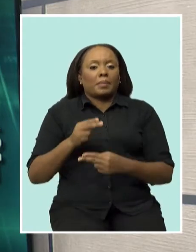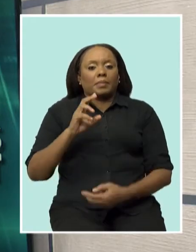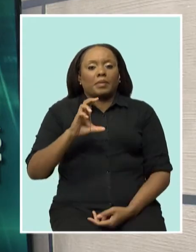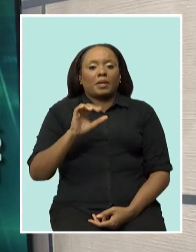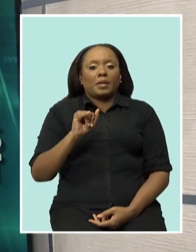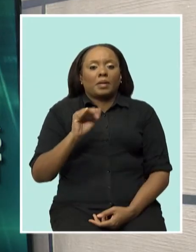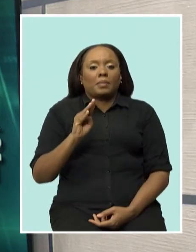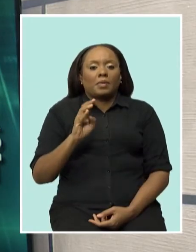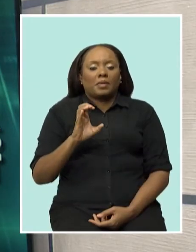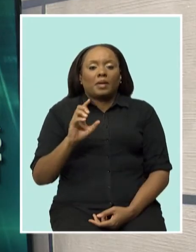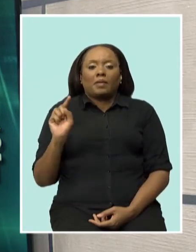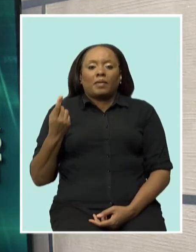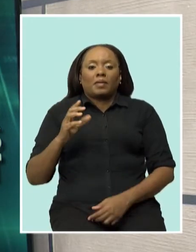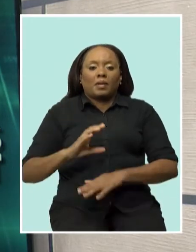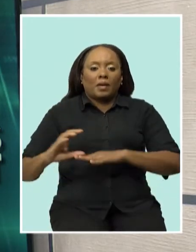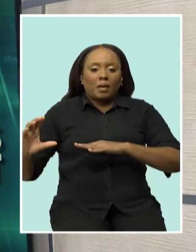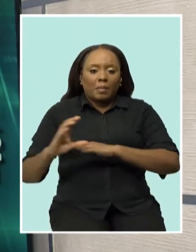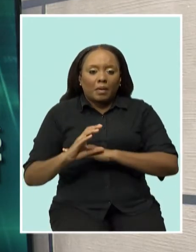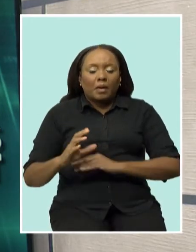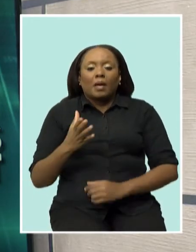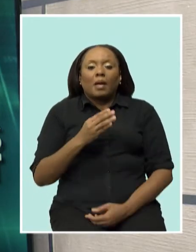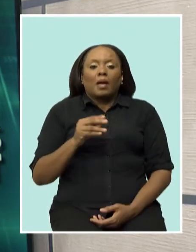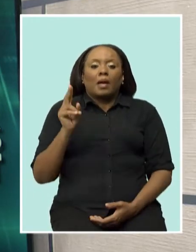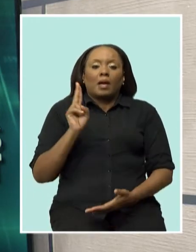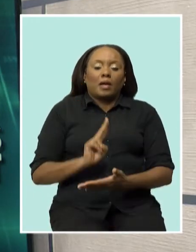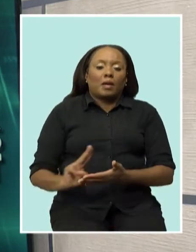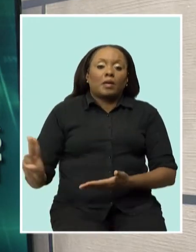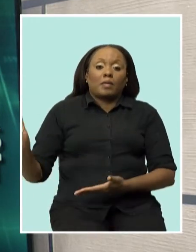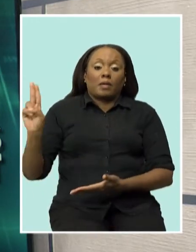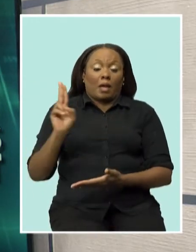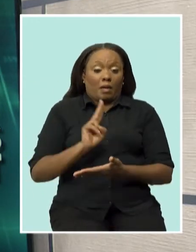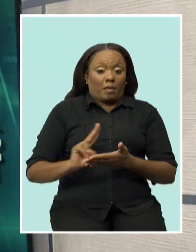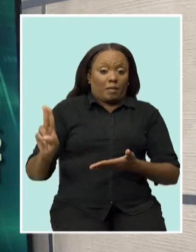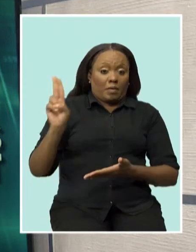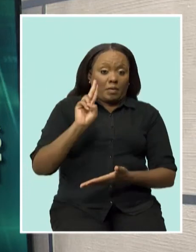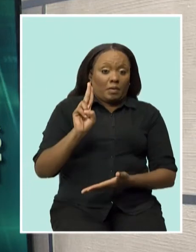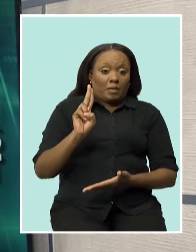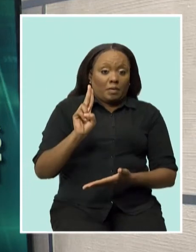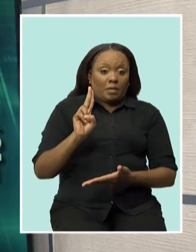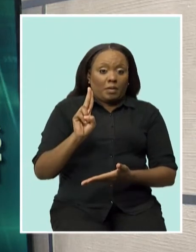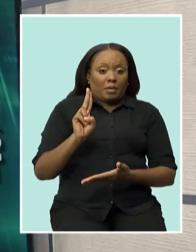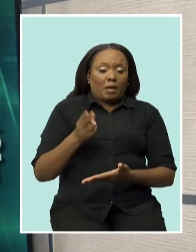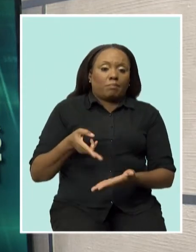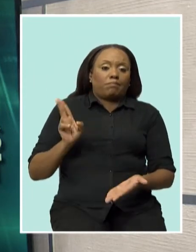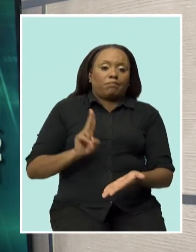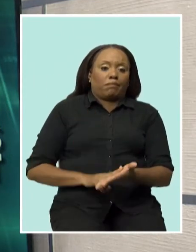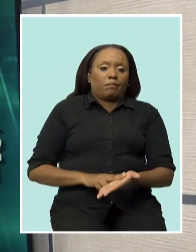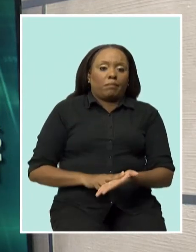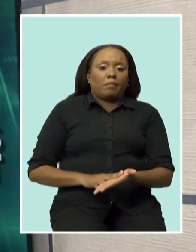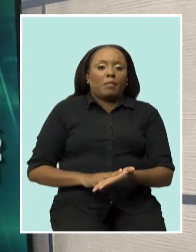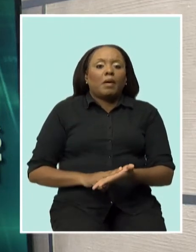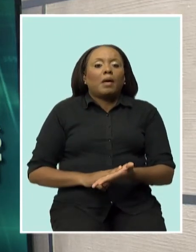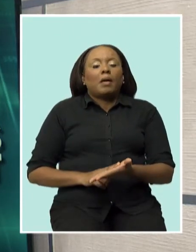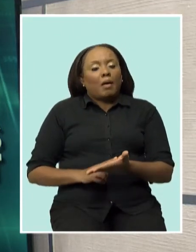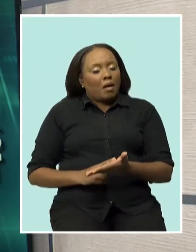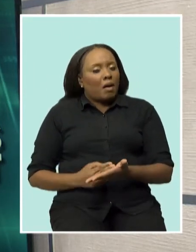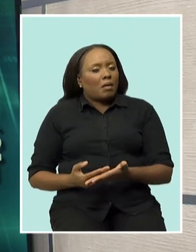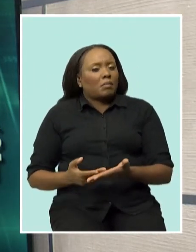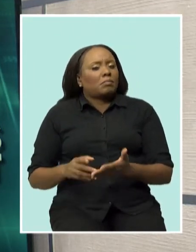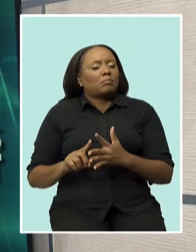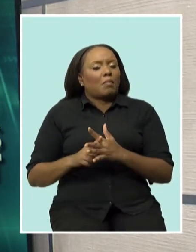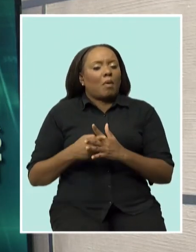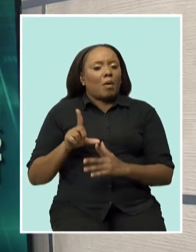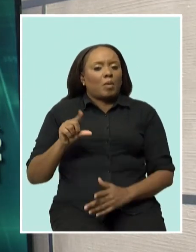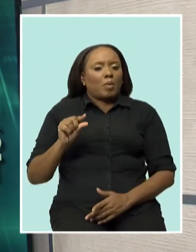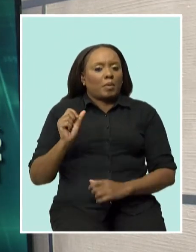Bank, and the University of the West Indies inked a Memorandum of Understanding, Keeping Alive an initiative started 20 years ago.